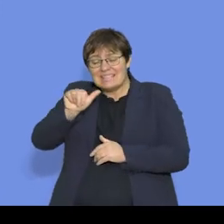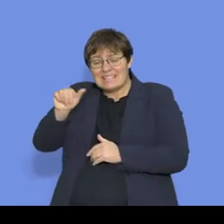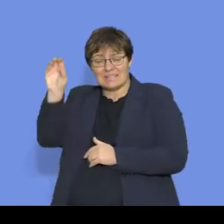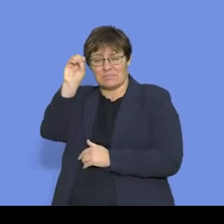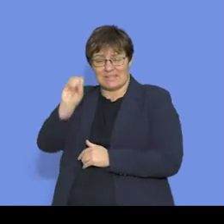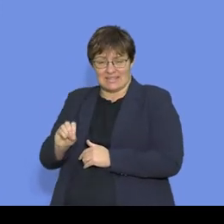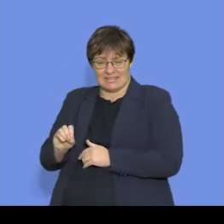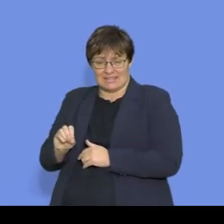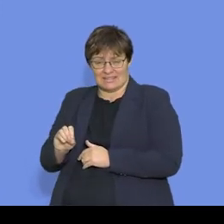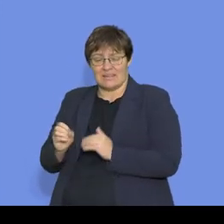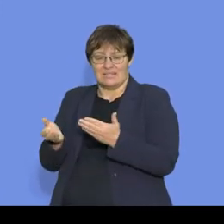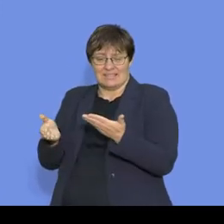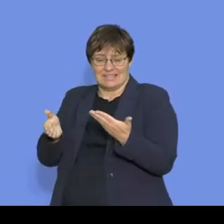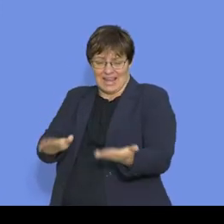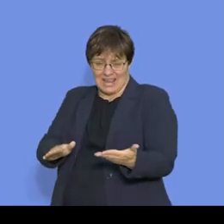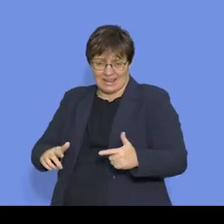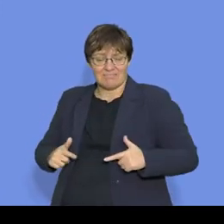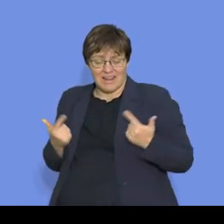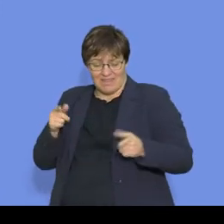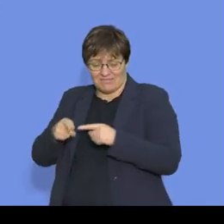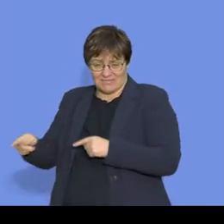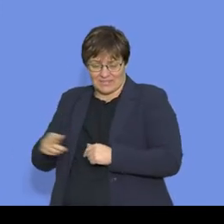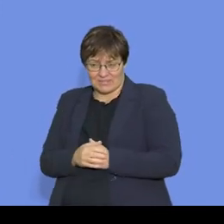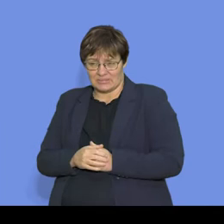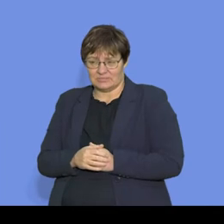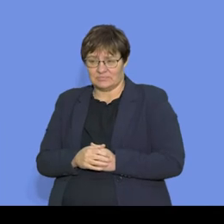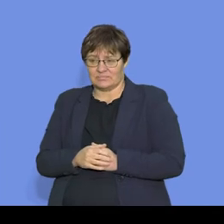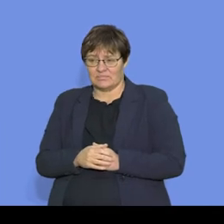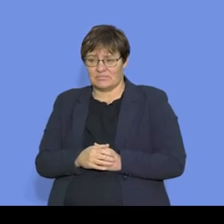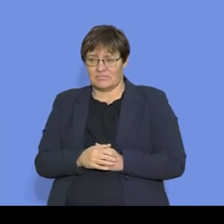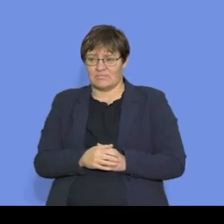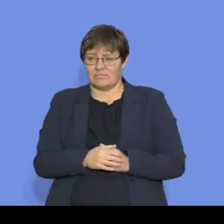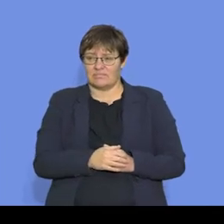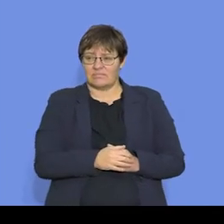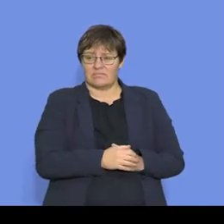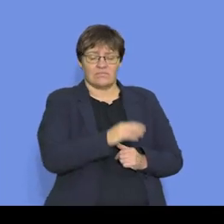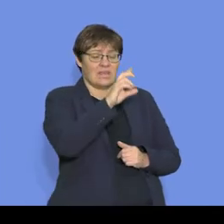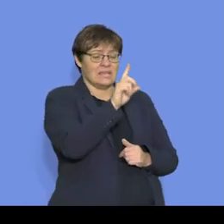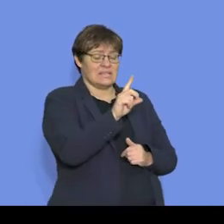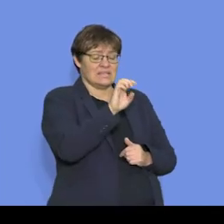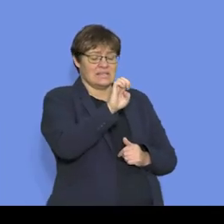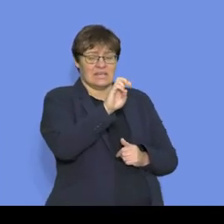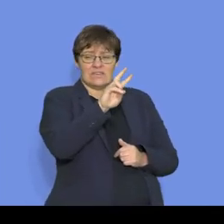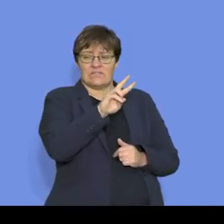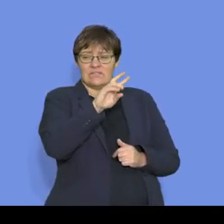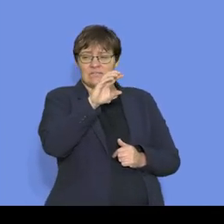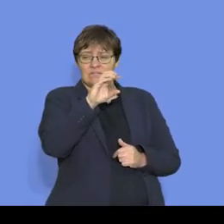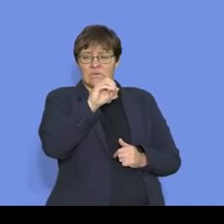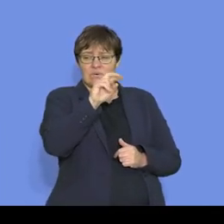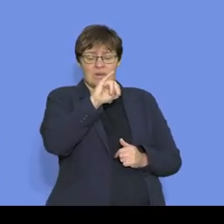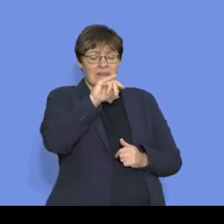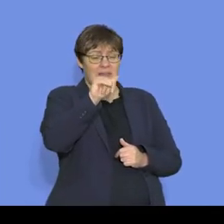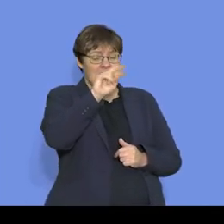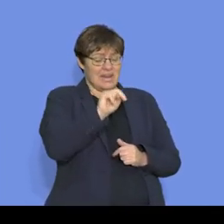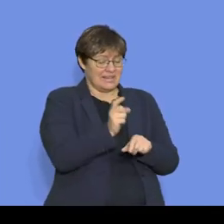86% of life on Earth died out completely. In the late Devonian